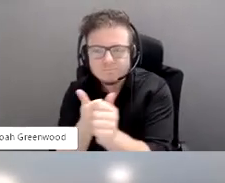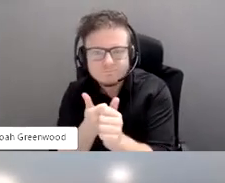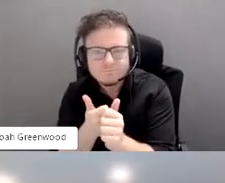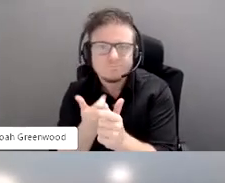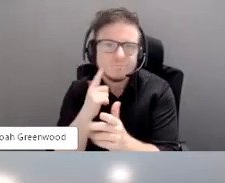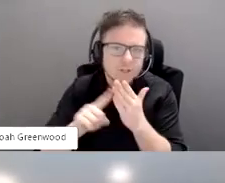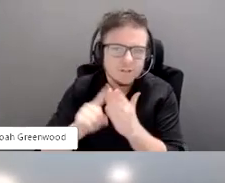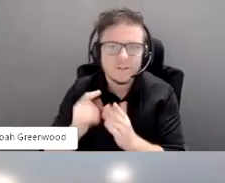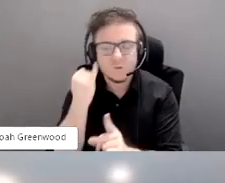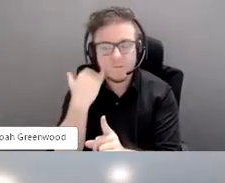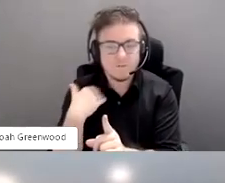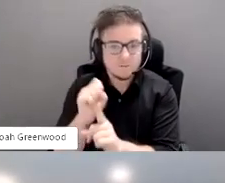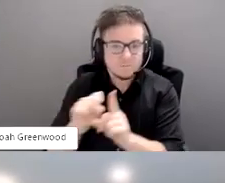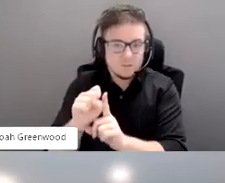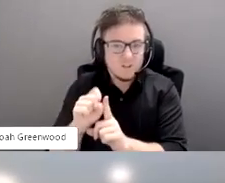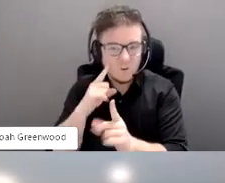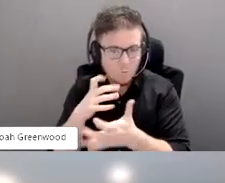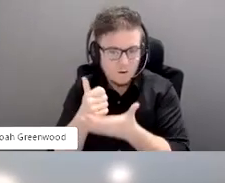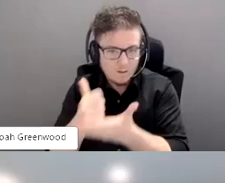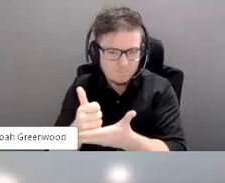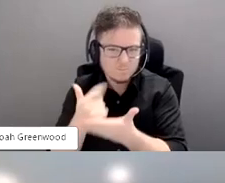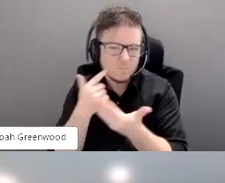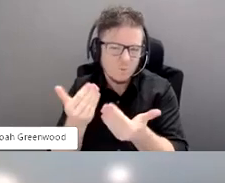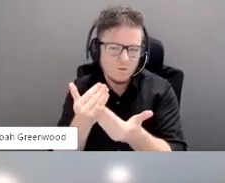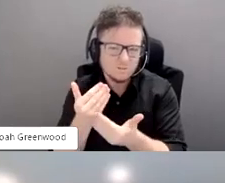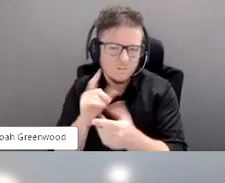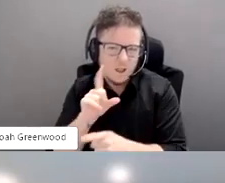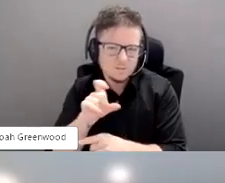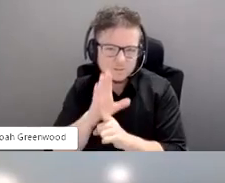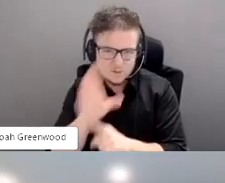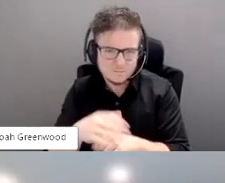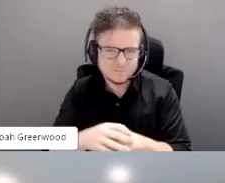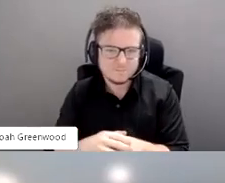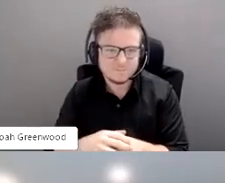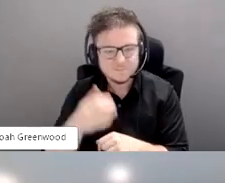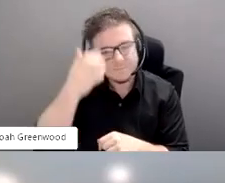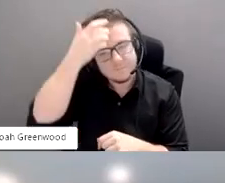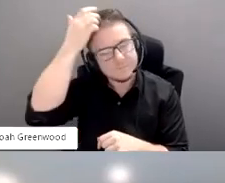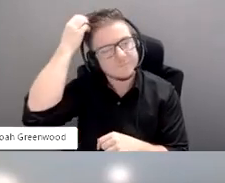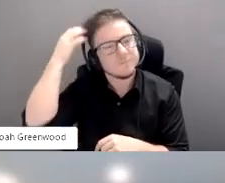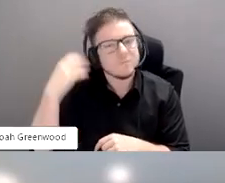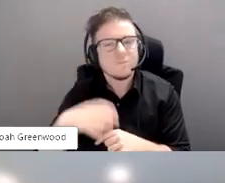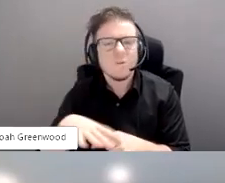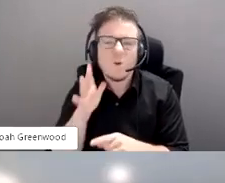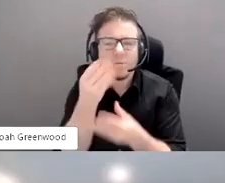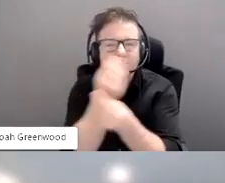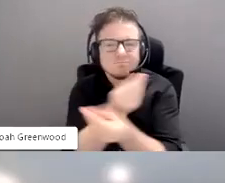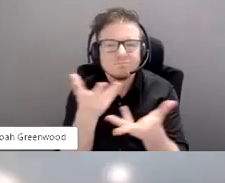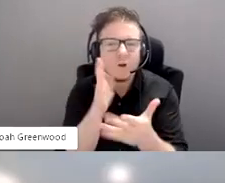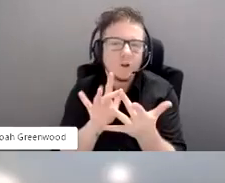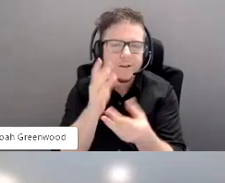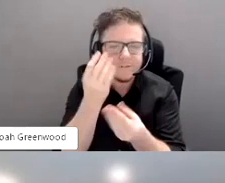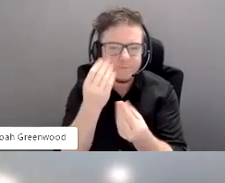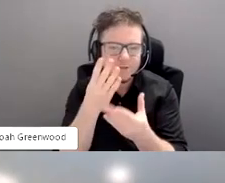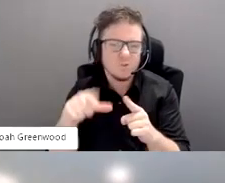if you have a situation that you'd like further assistance with. Our contact information will be shared at the end of the